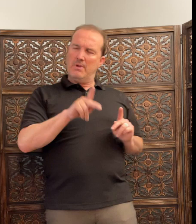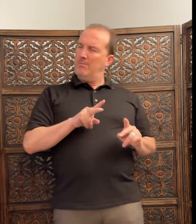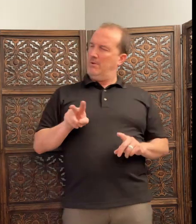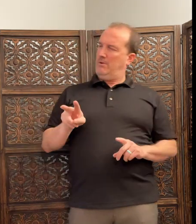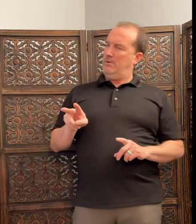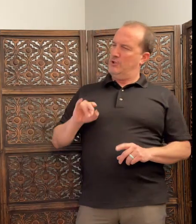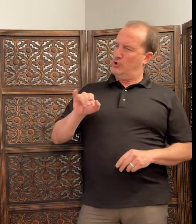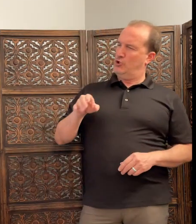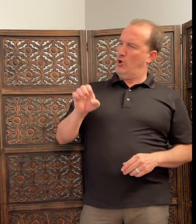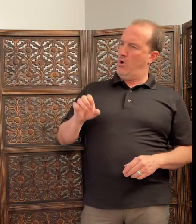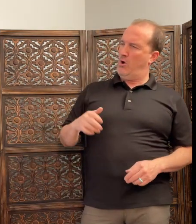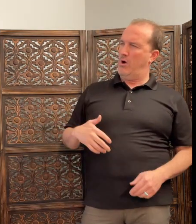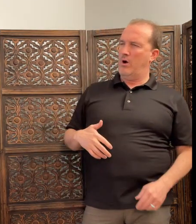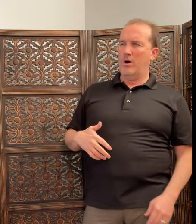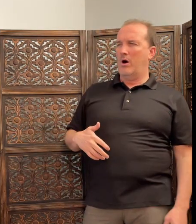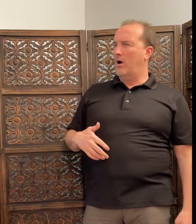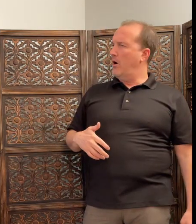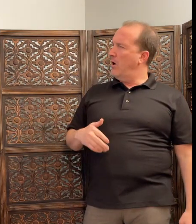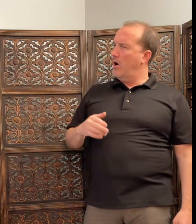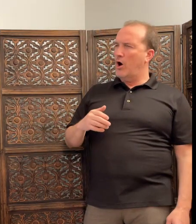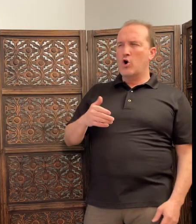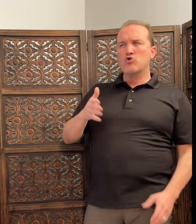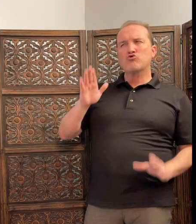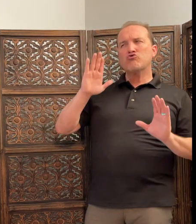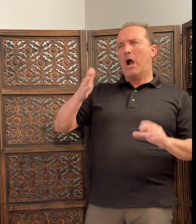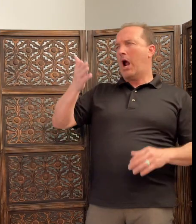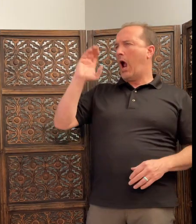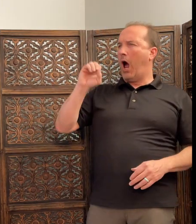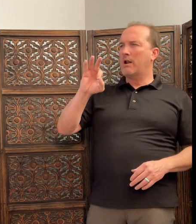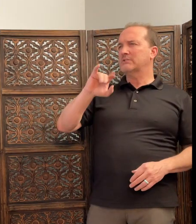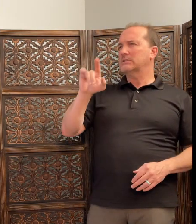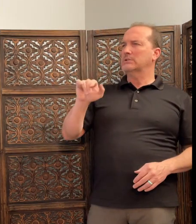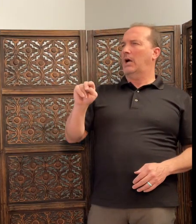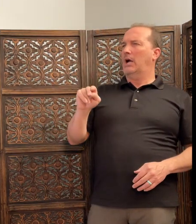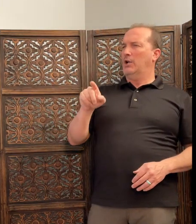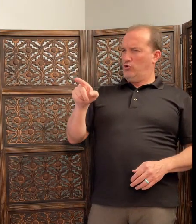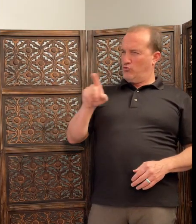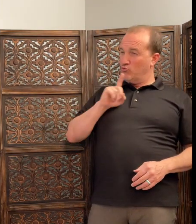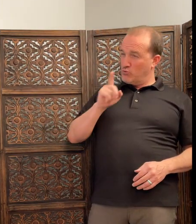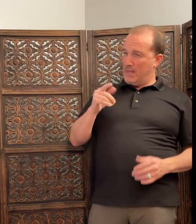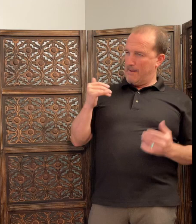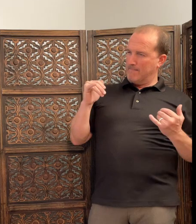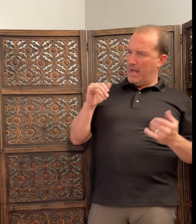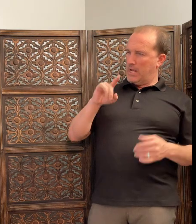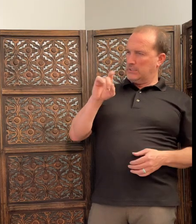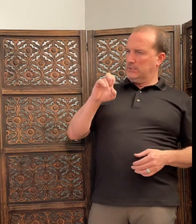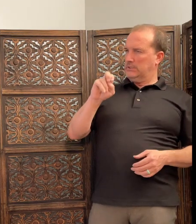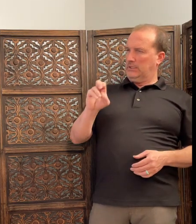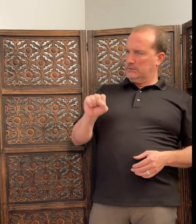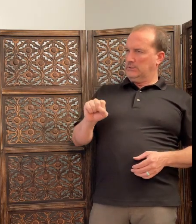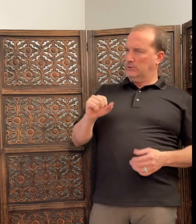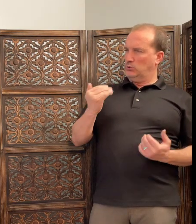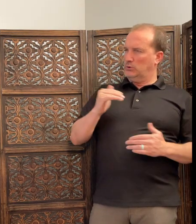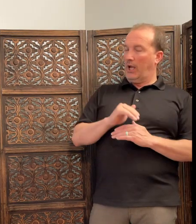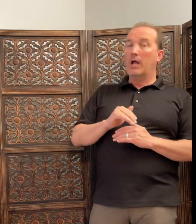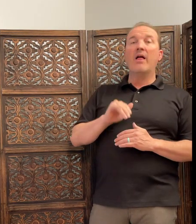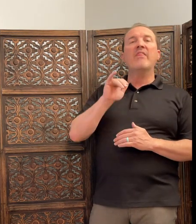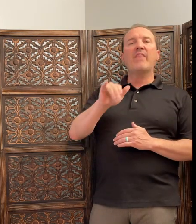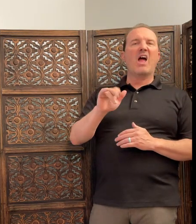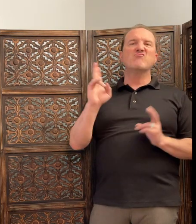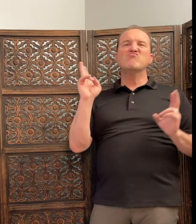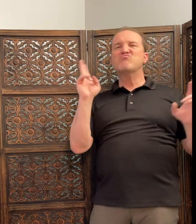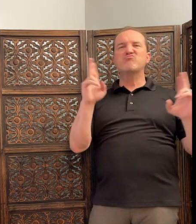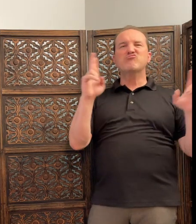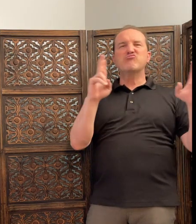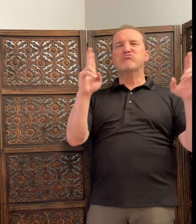way they see Joe. Sam Watson says, "Great God, oh Zion, y'all really playing the dozens tonight." Playing